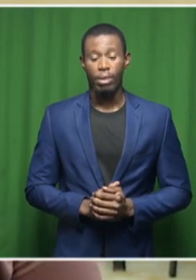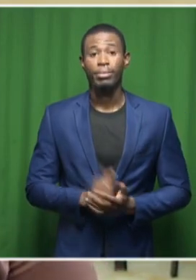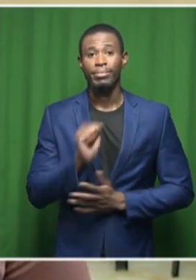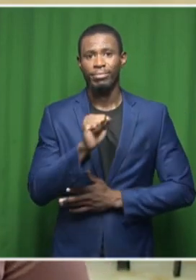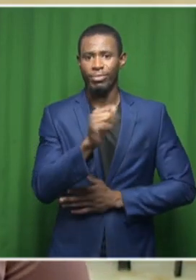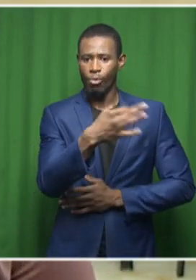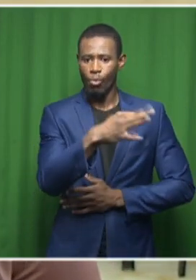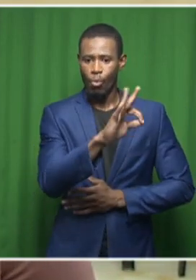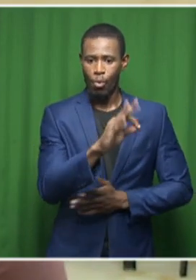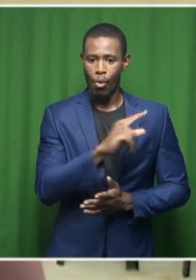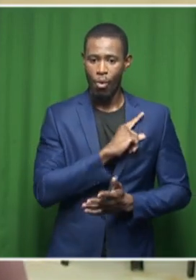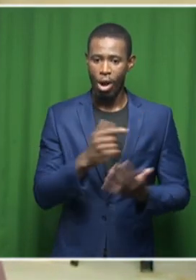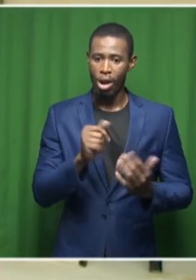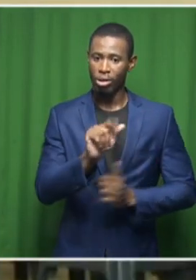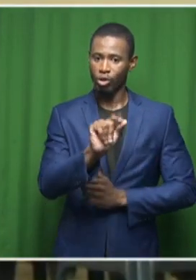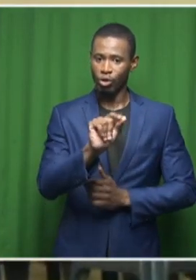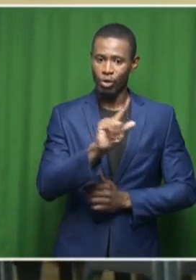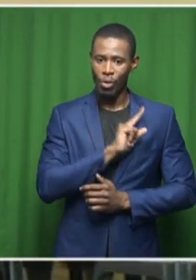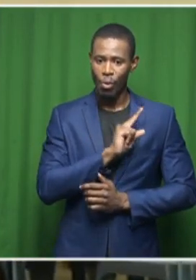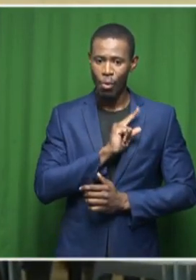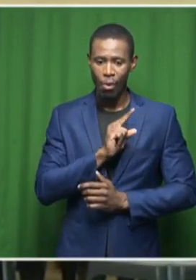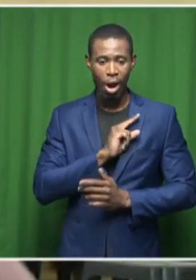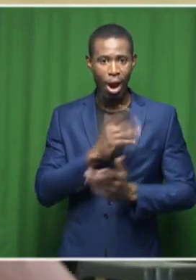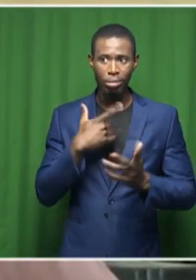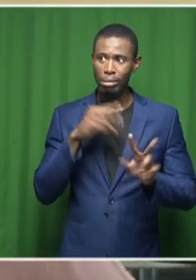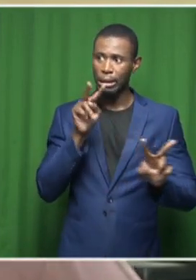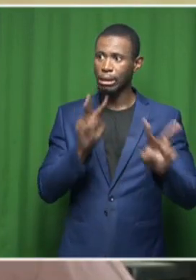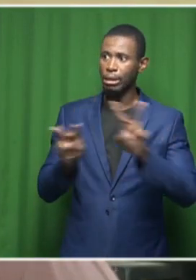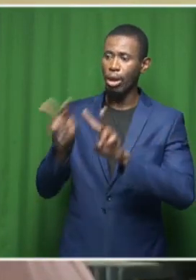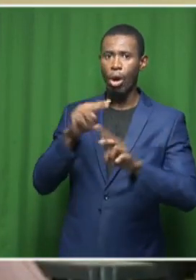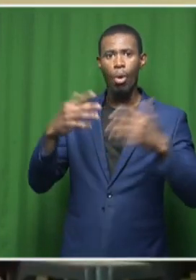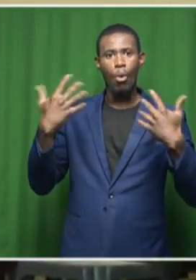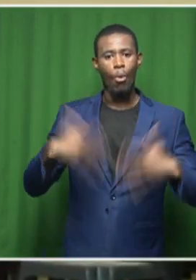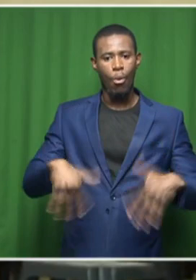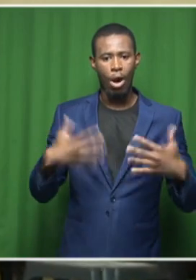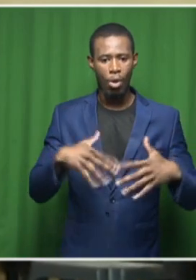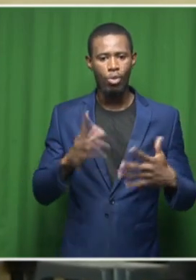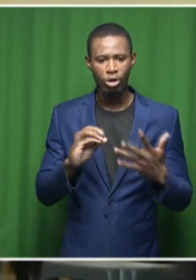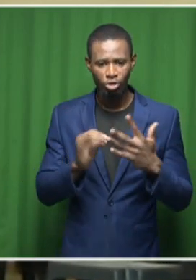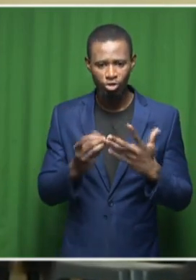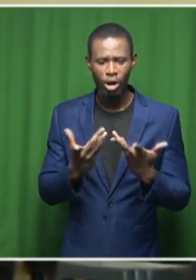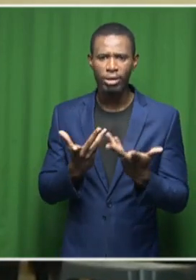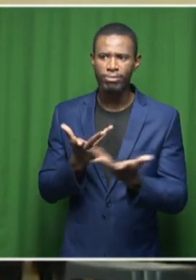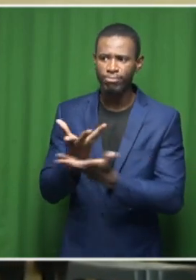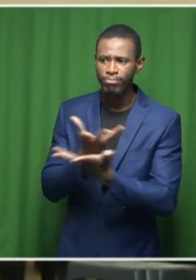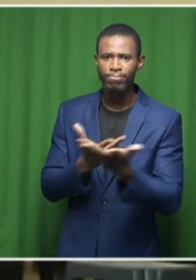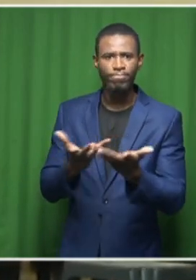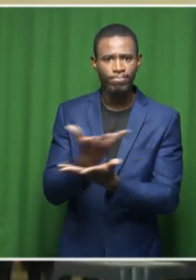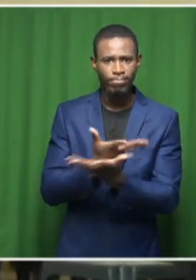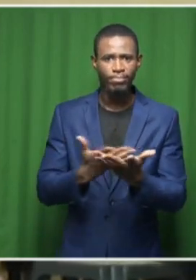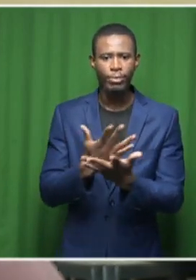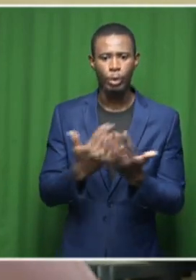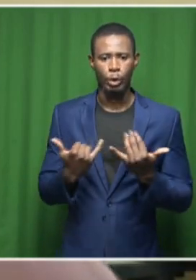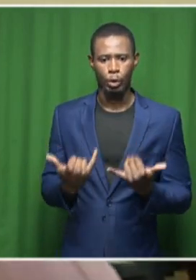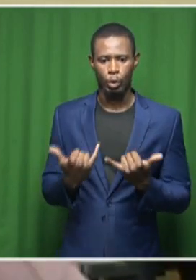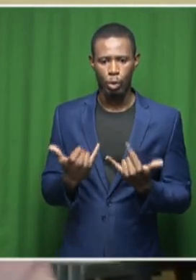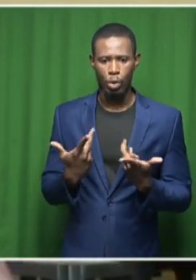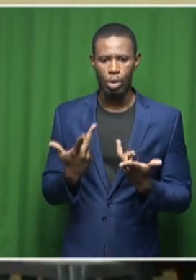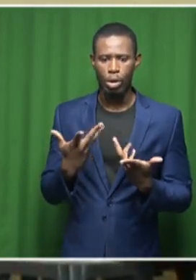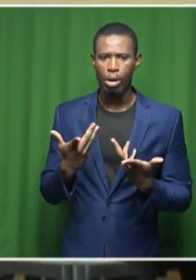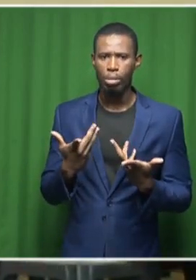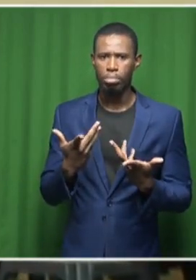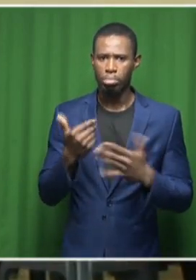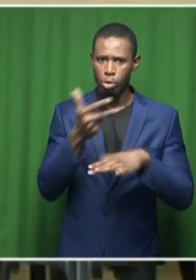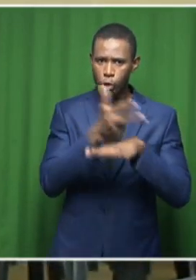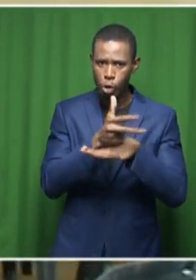You're correct, Leanne. It's fascinating on so many levels, and we'll try to get through all of these conversations as we go through this